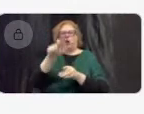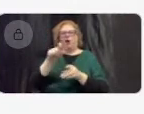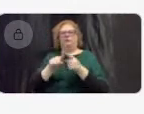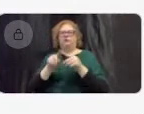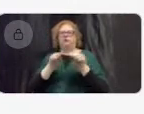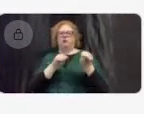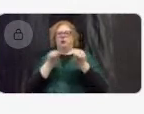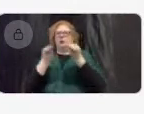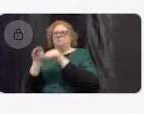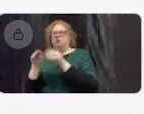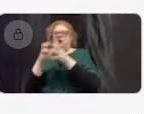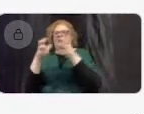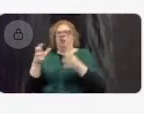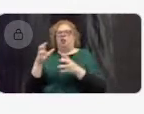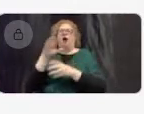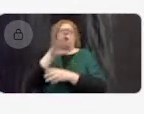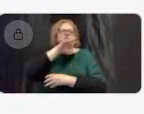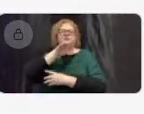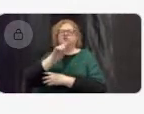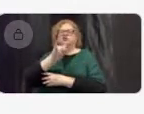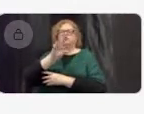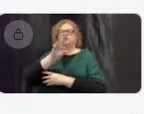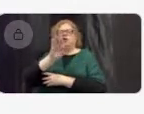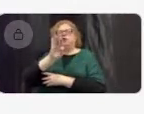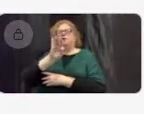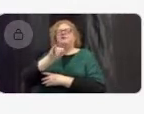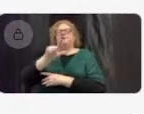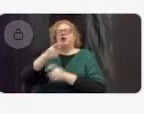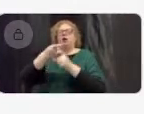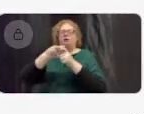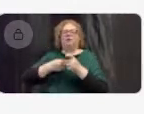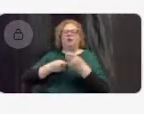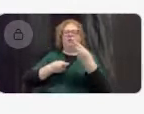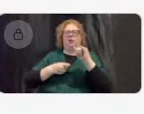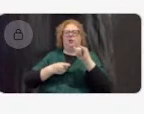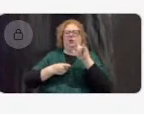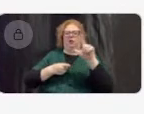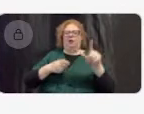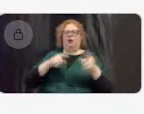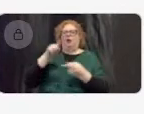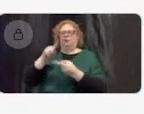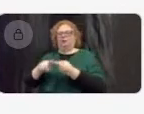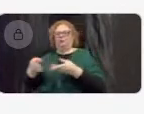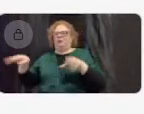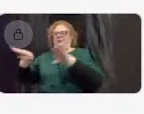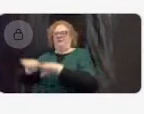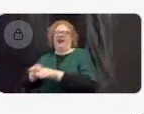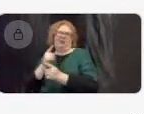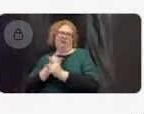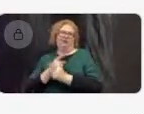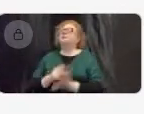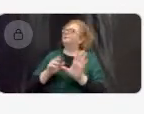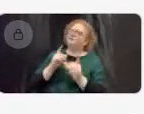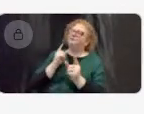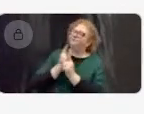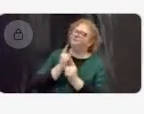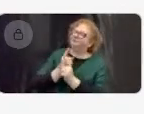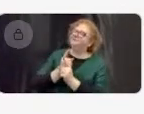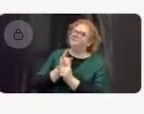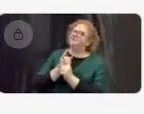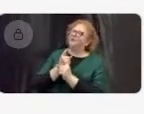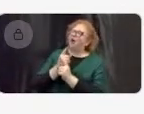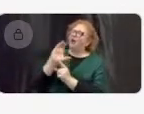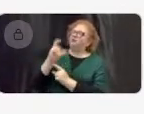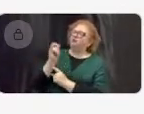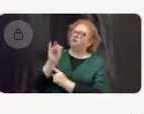valley? That's basically correct, yeah. Mr. Chairman. I'm not the chair. Okay. Mr. Commissioner,